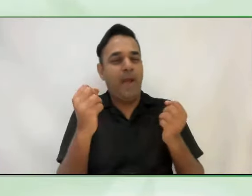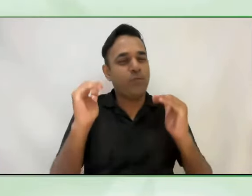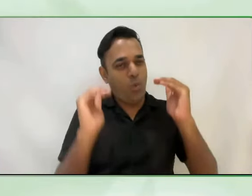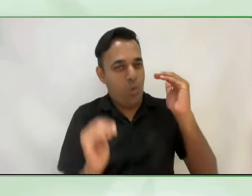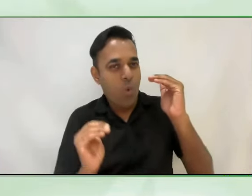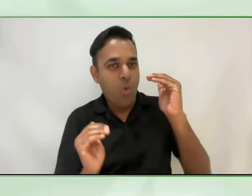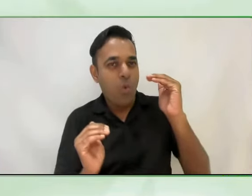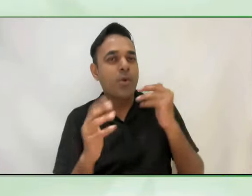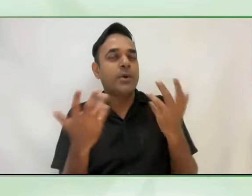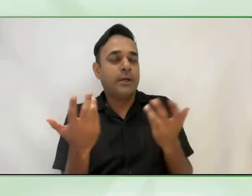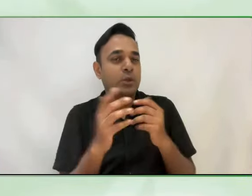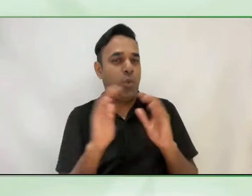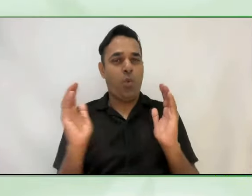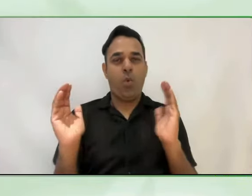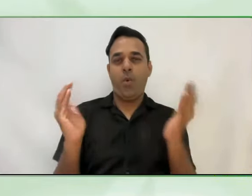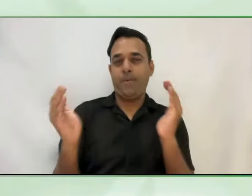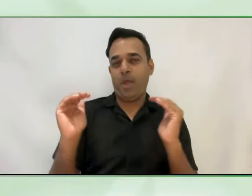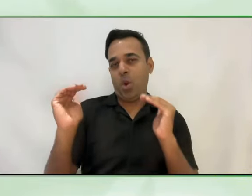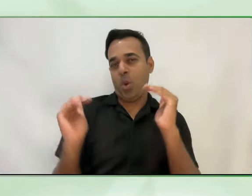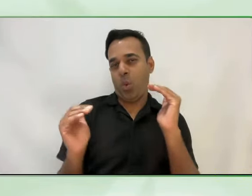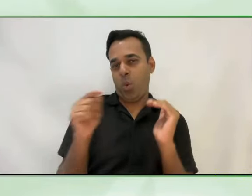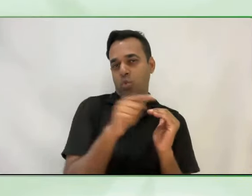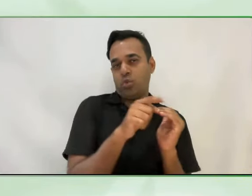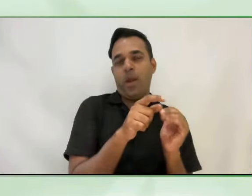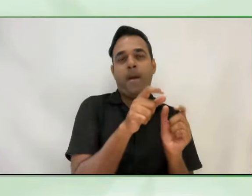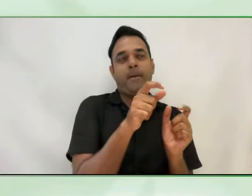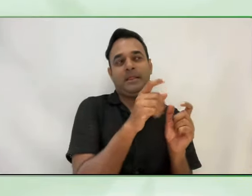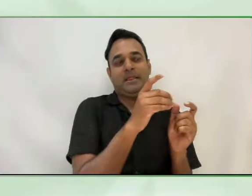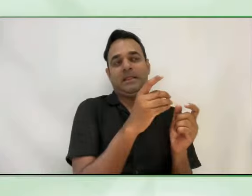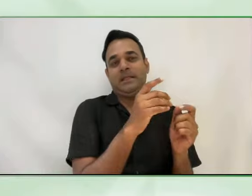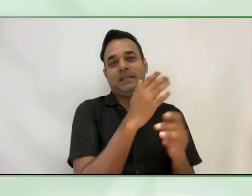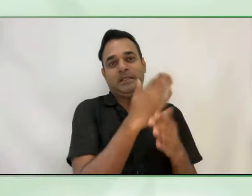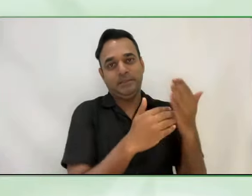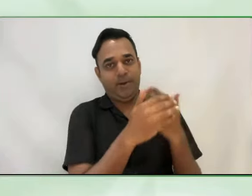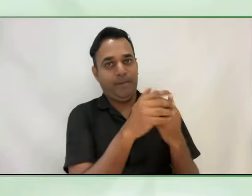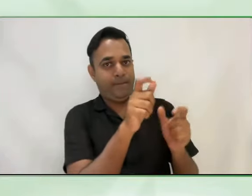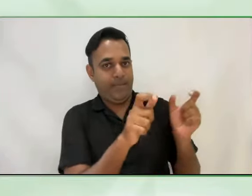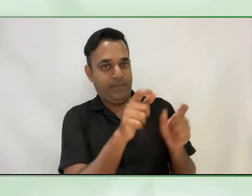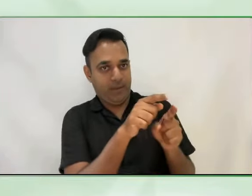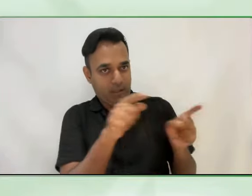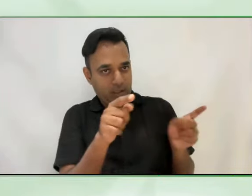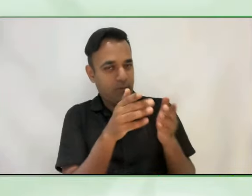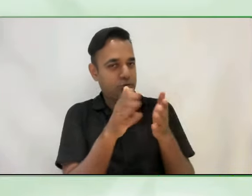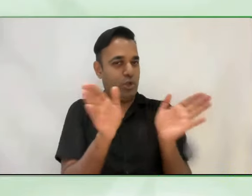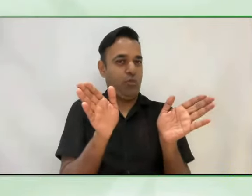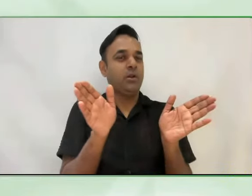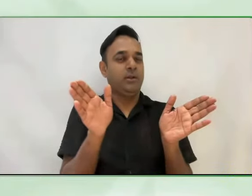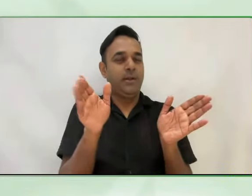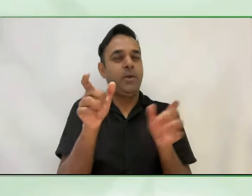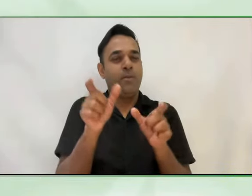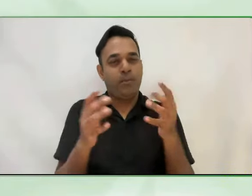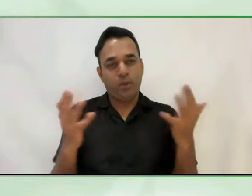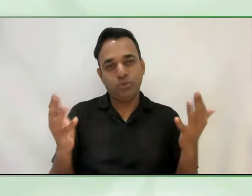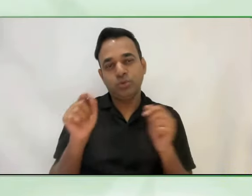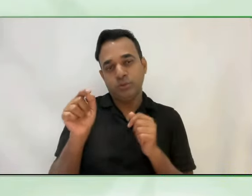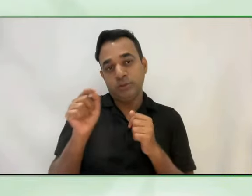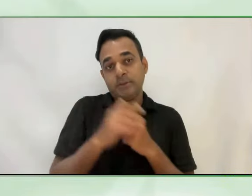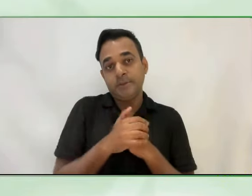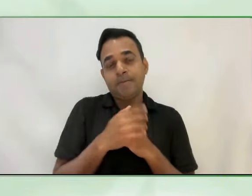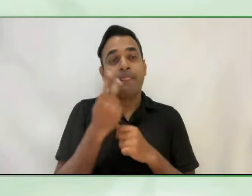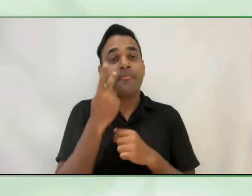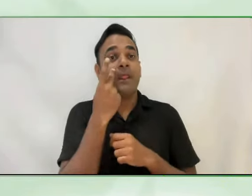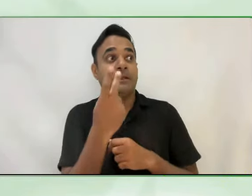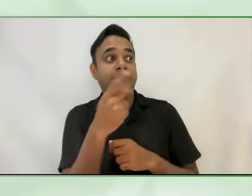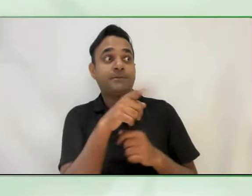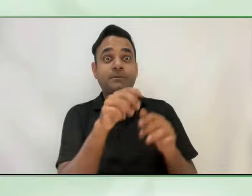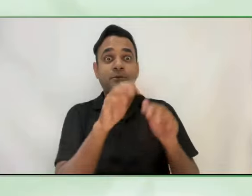by focusing on something like neurodiversity, you're not just thinking about autism, you're thinking about the fact that